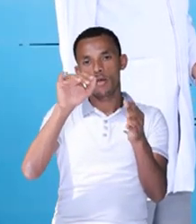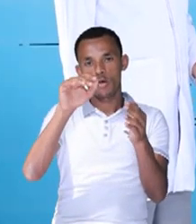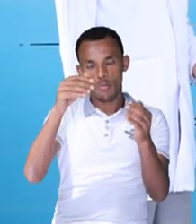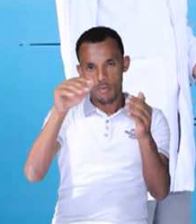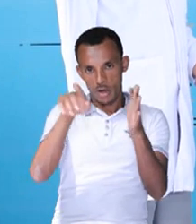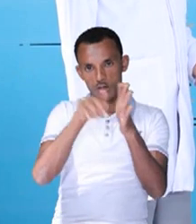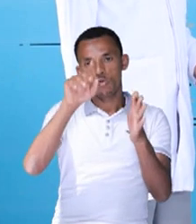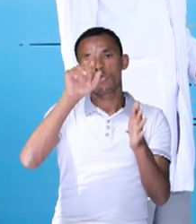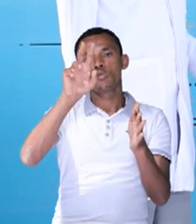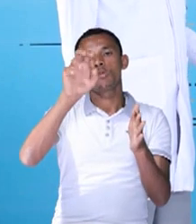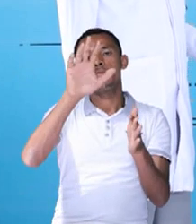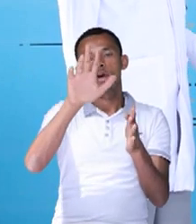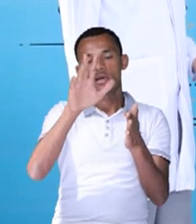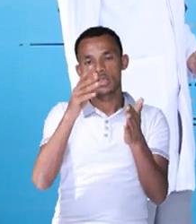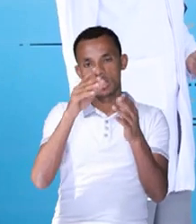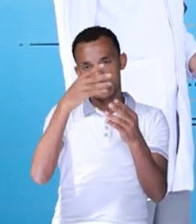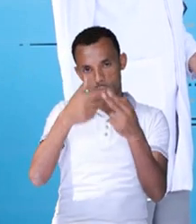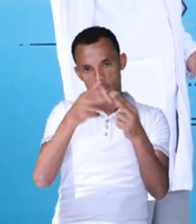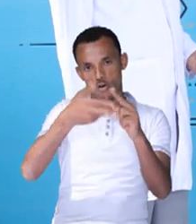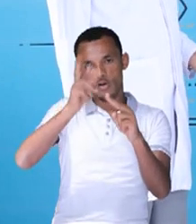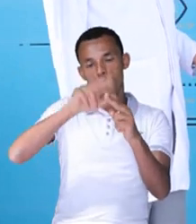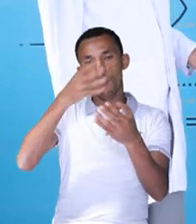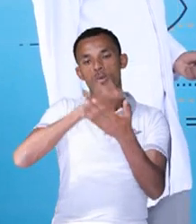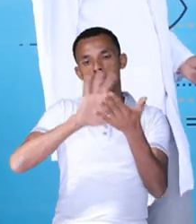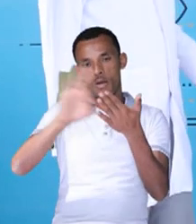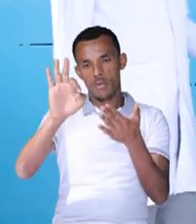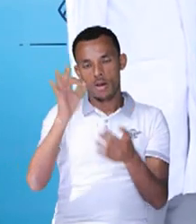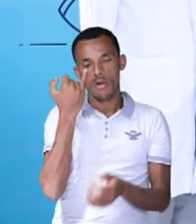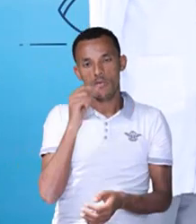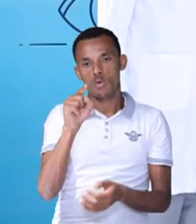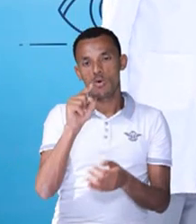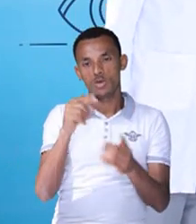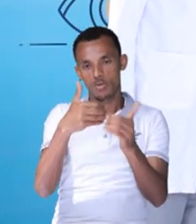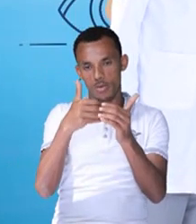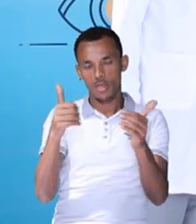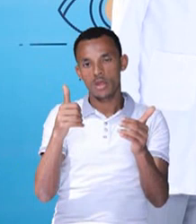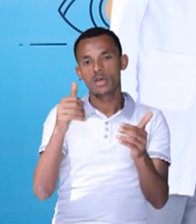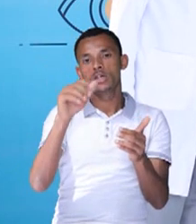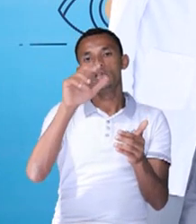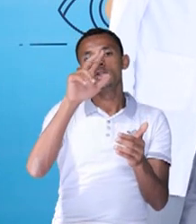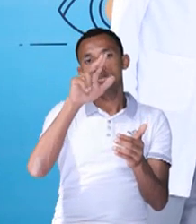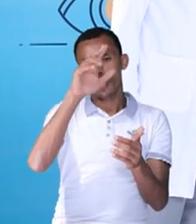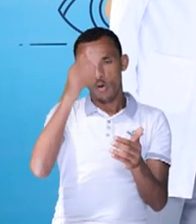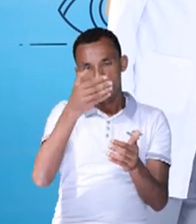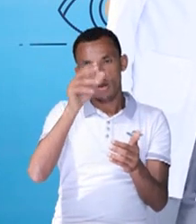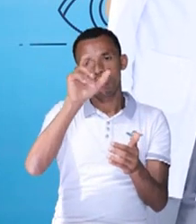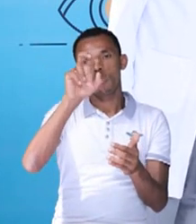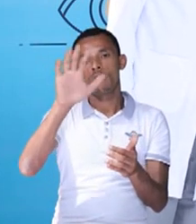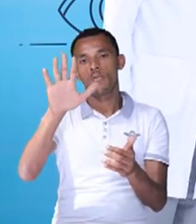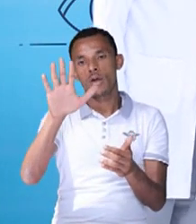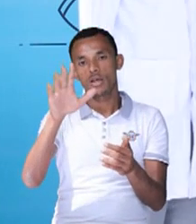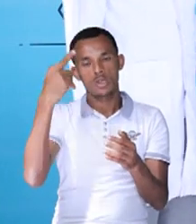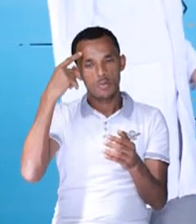it is the multiplicative inverse of that complex number. If you split, you will have 3 over 25 is the real part,